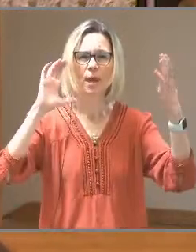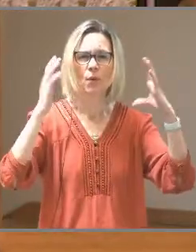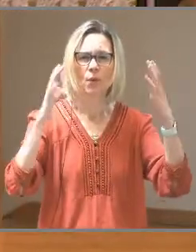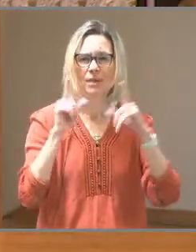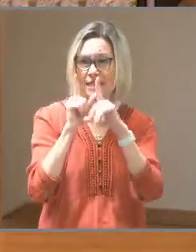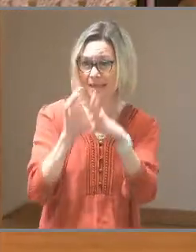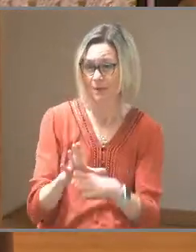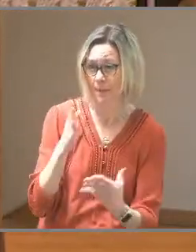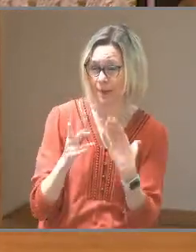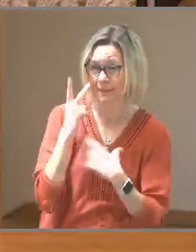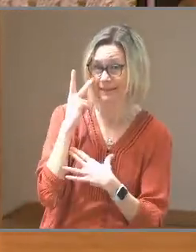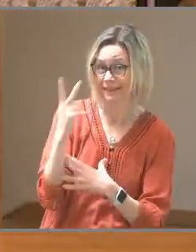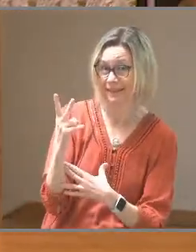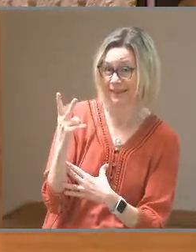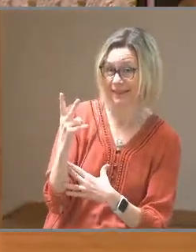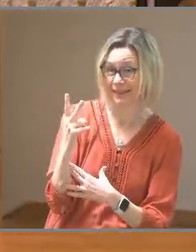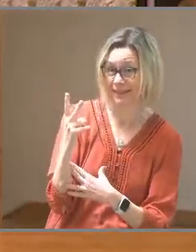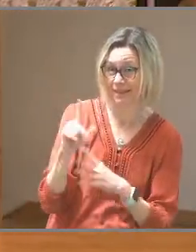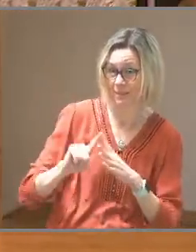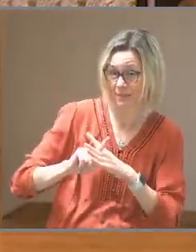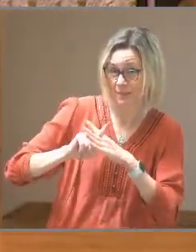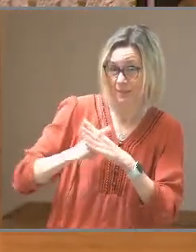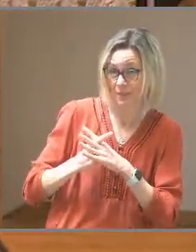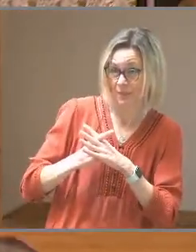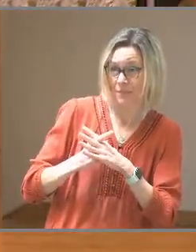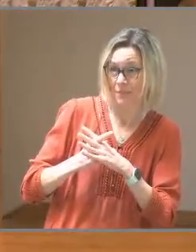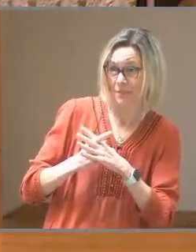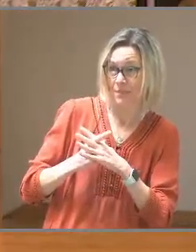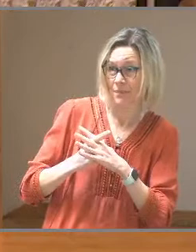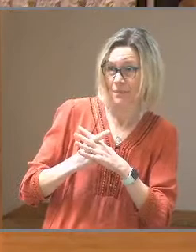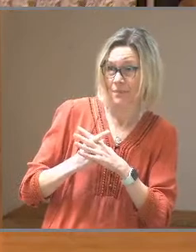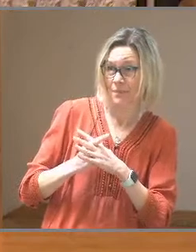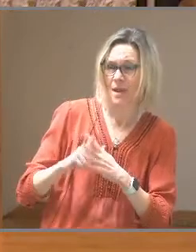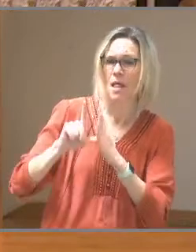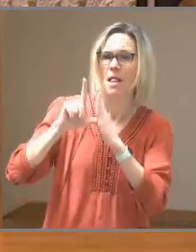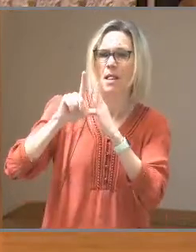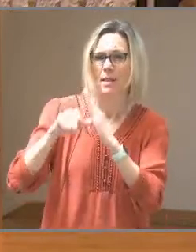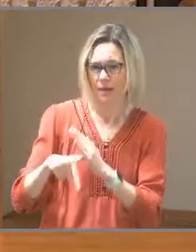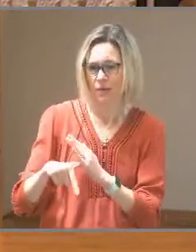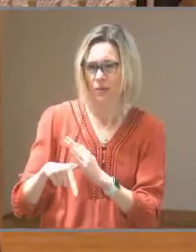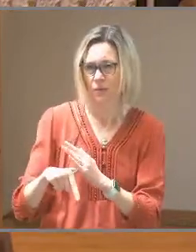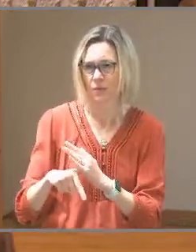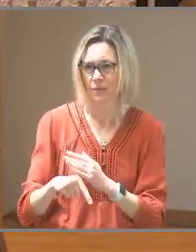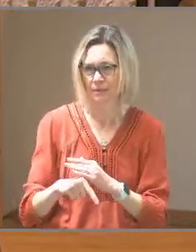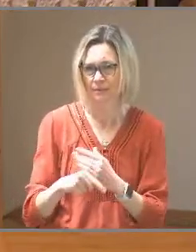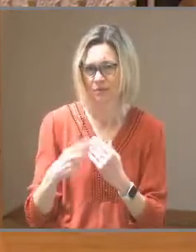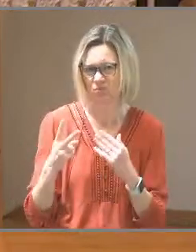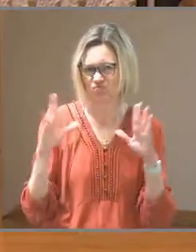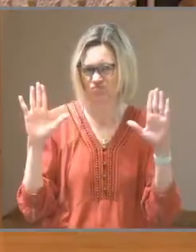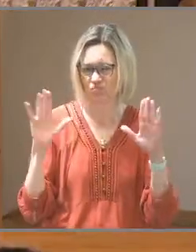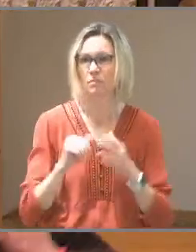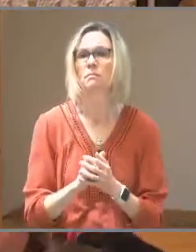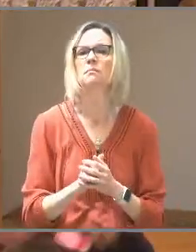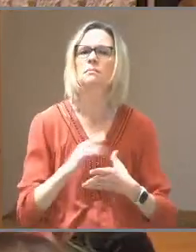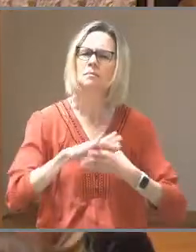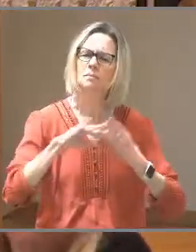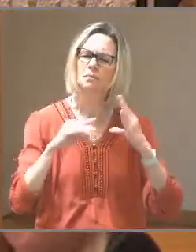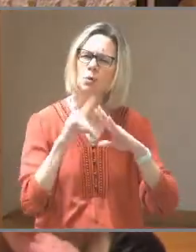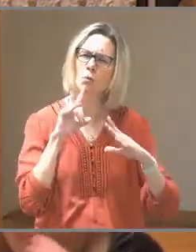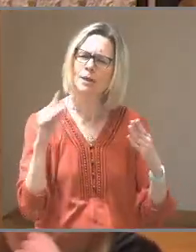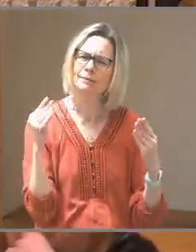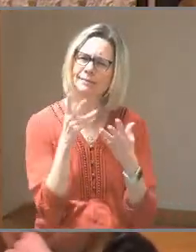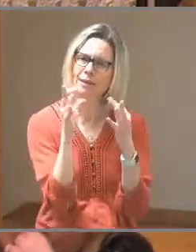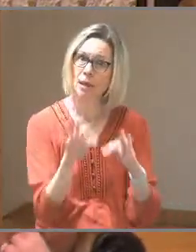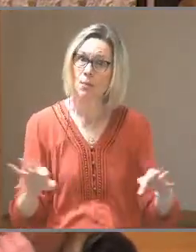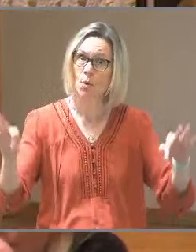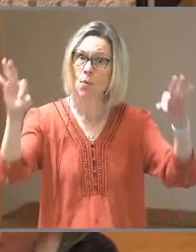disciples may have seen in the beginning and what they saw later. So this story tells us something important. So at the